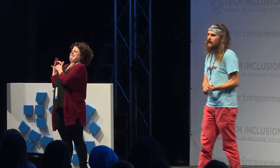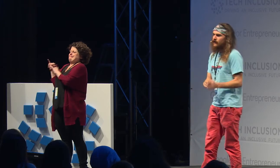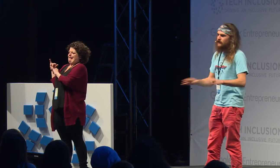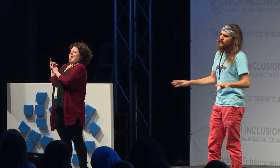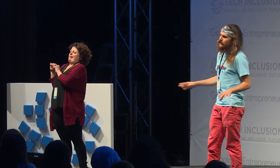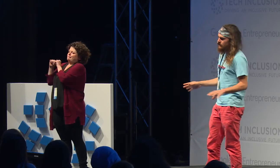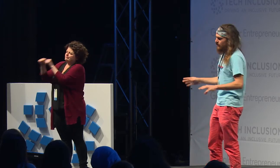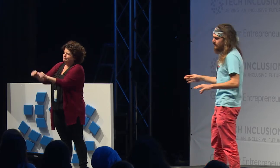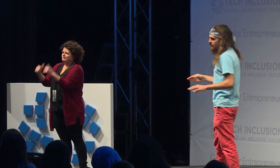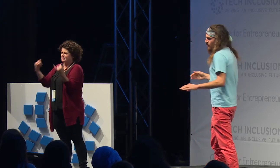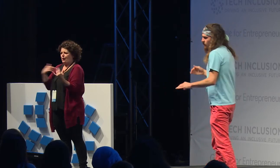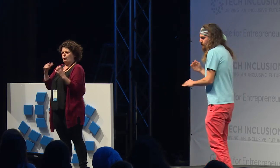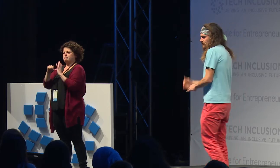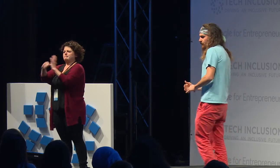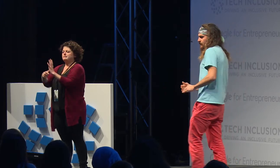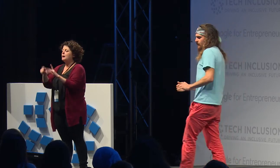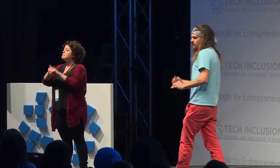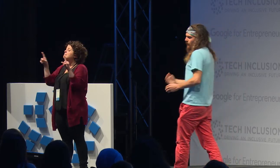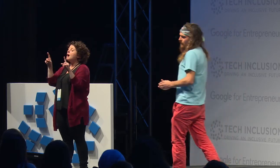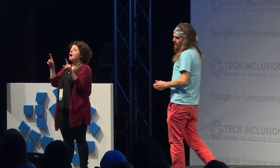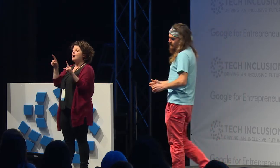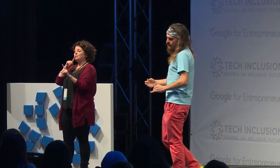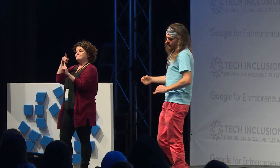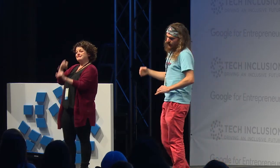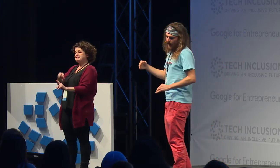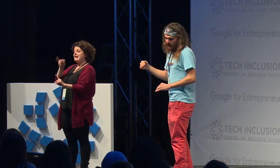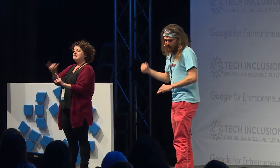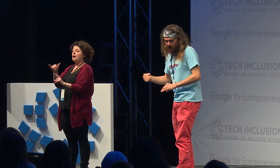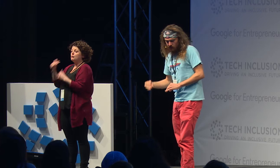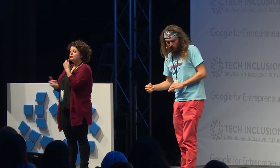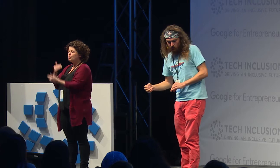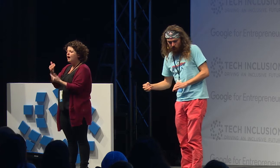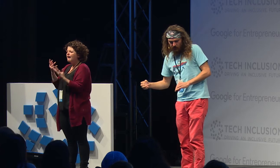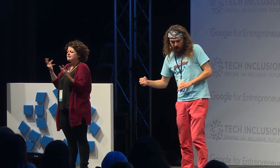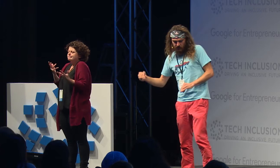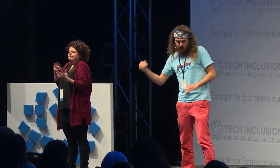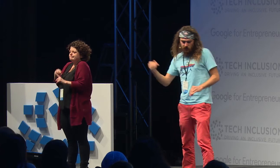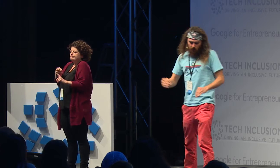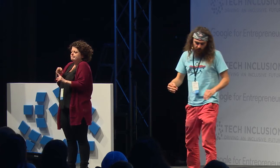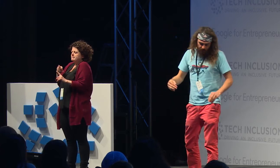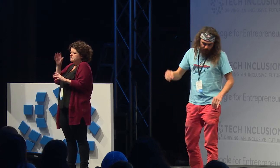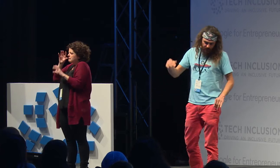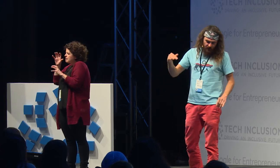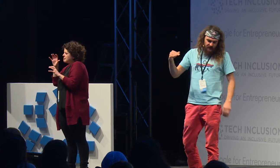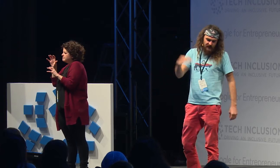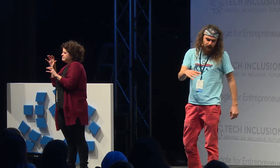now. That's one thing to stress. But specifically, it's a process that seeks to